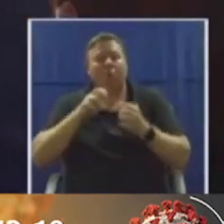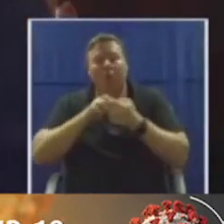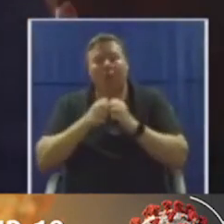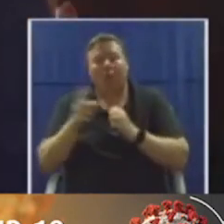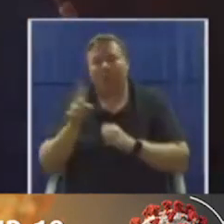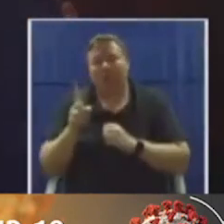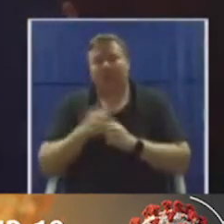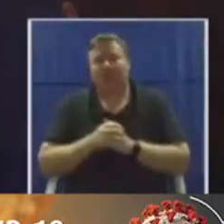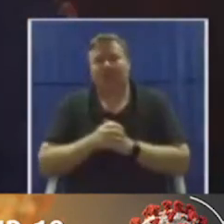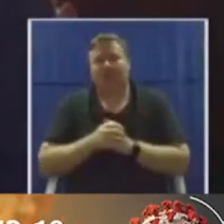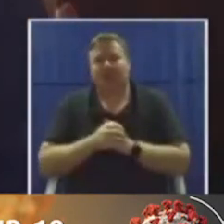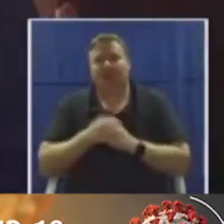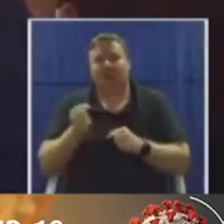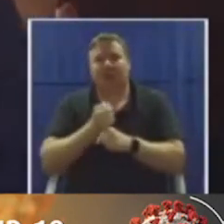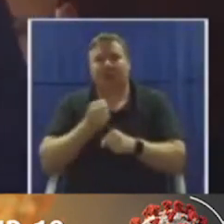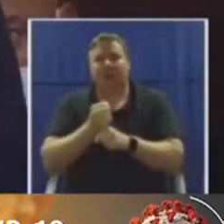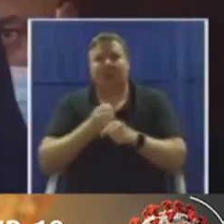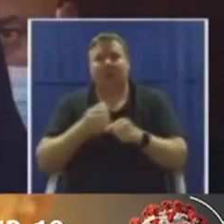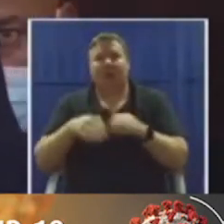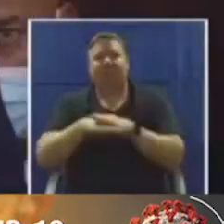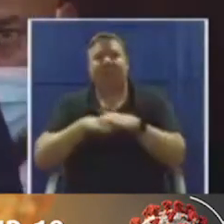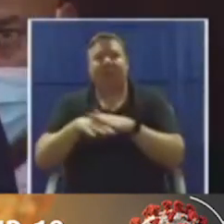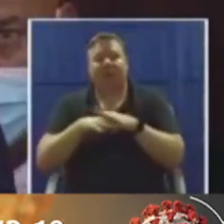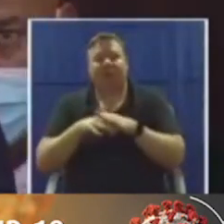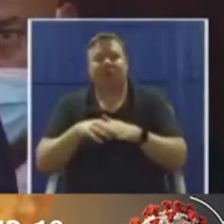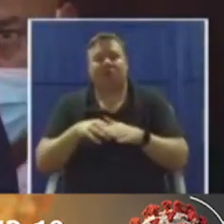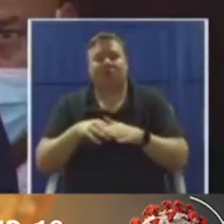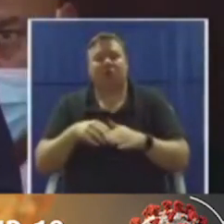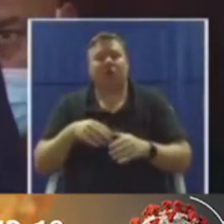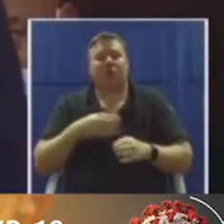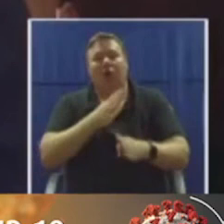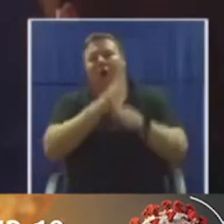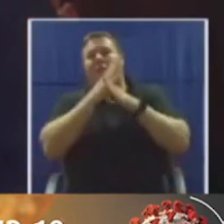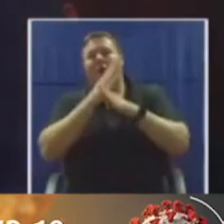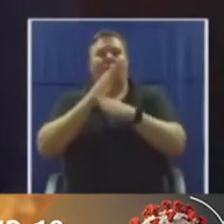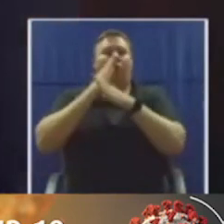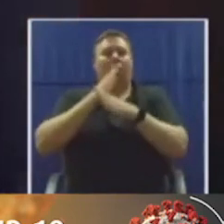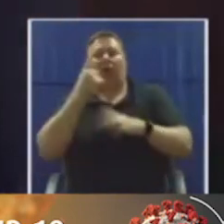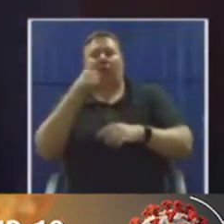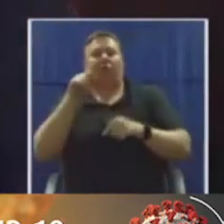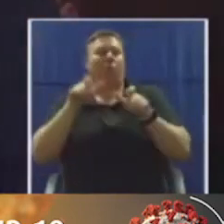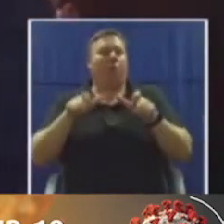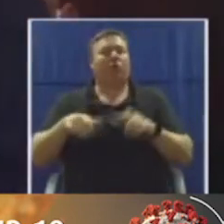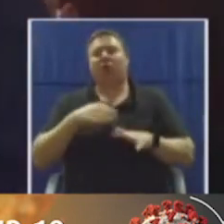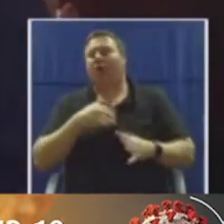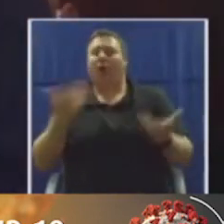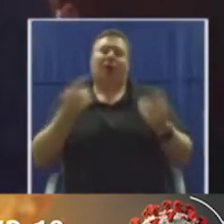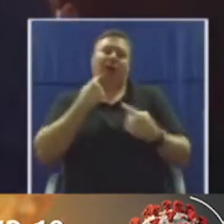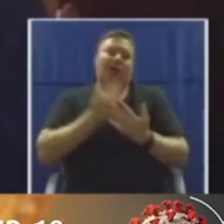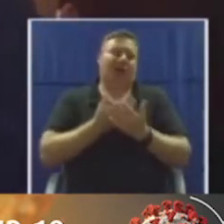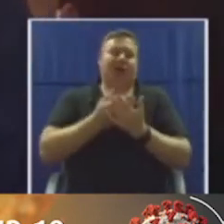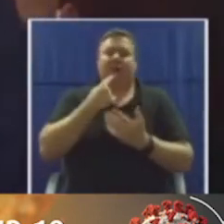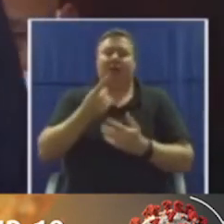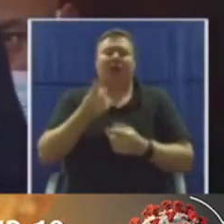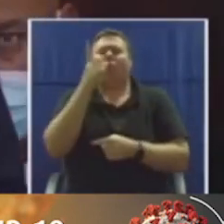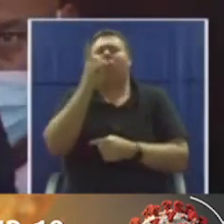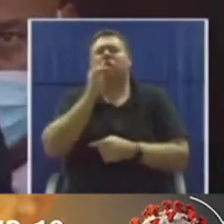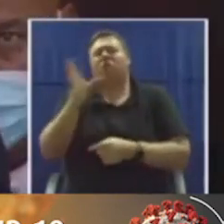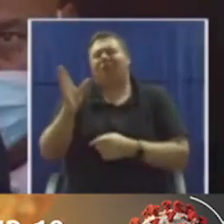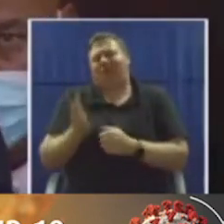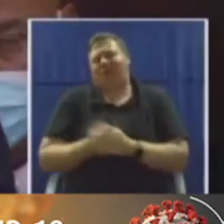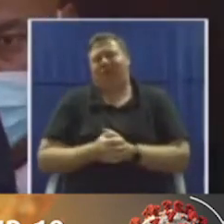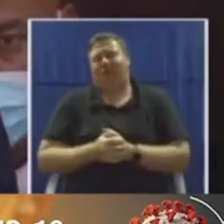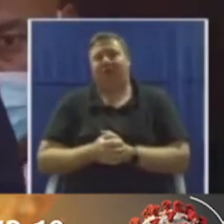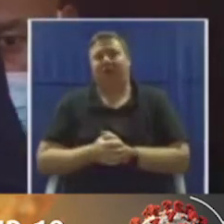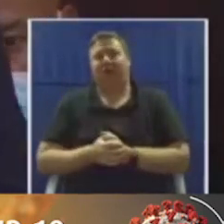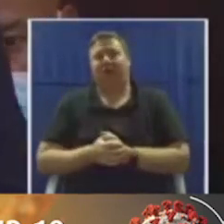is that it creates a foundation of plausible deniability for officials. Officials can say that this was a one-off event and they